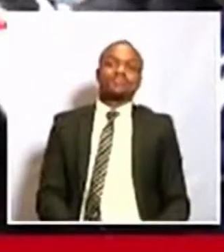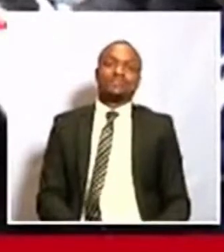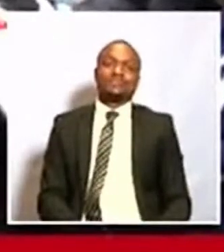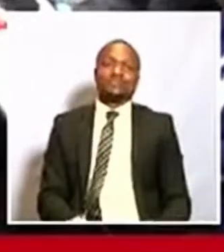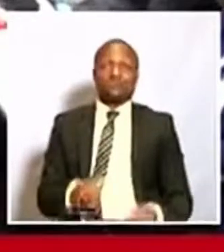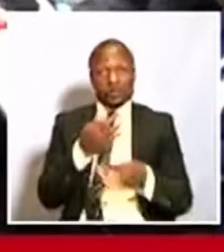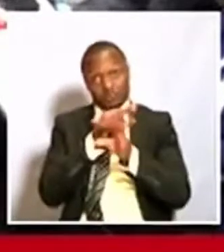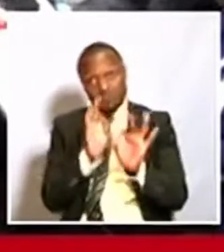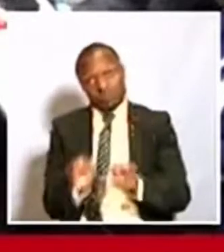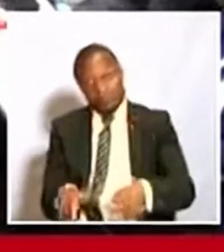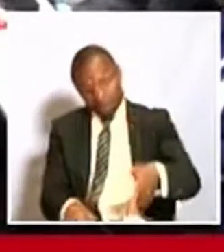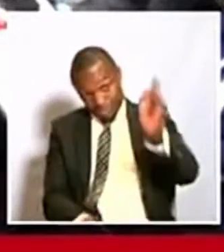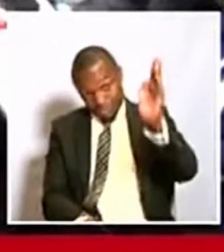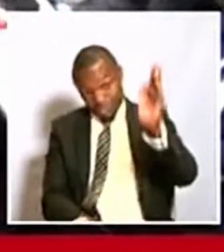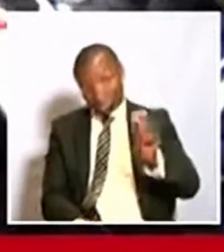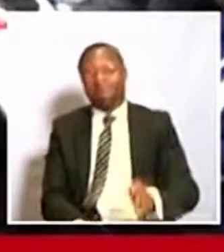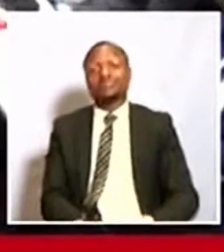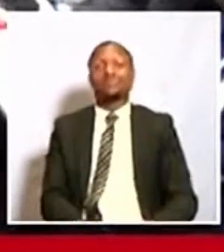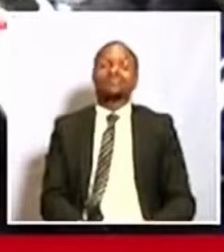You are free to leave.